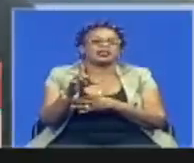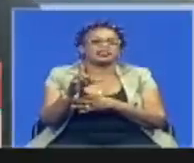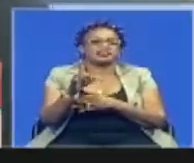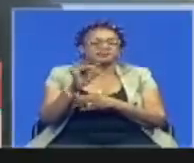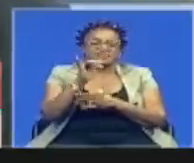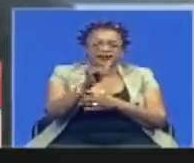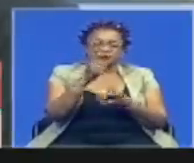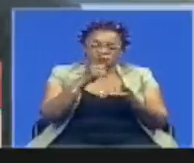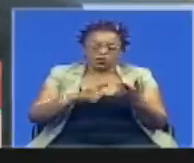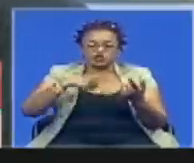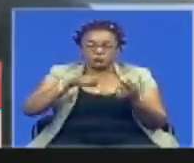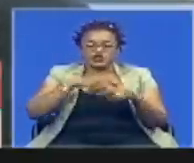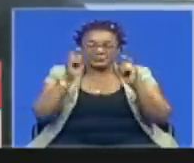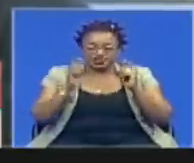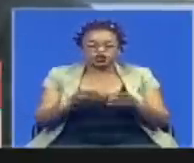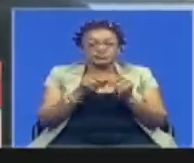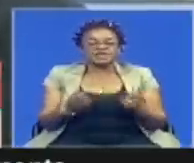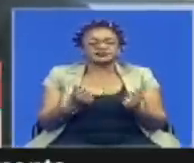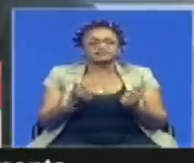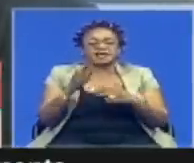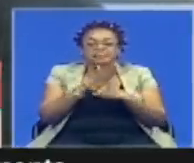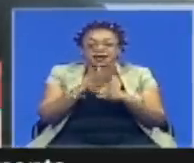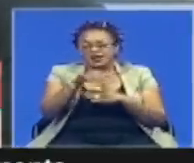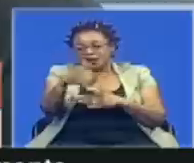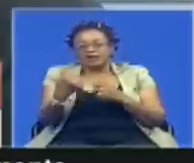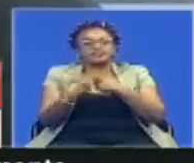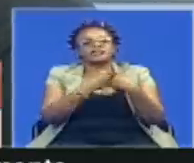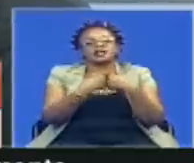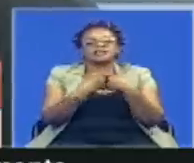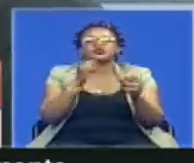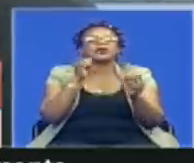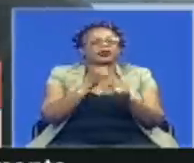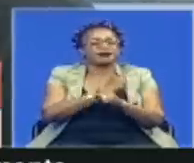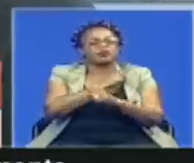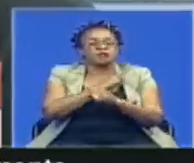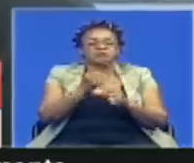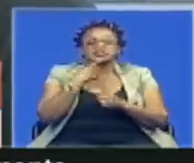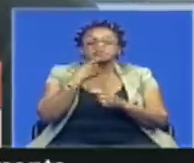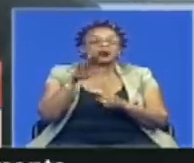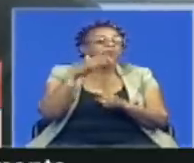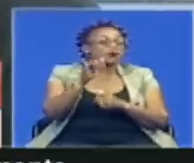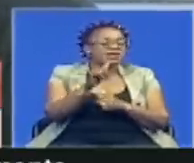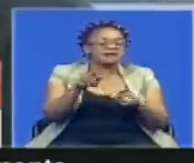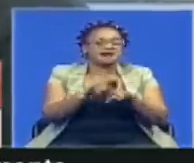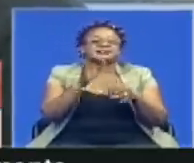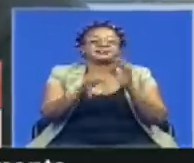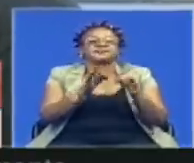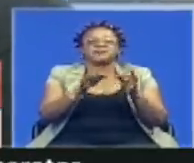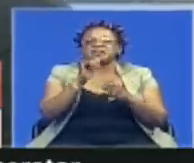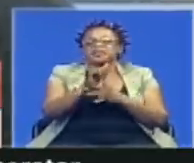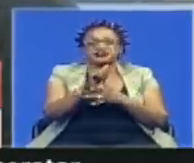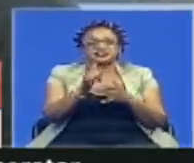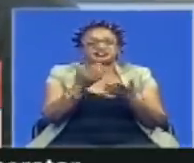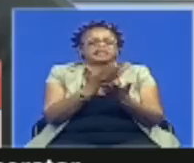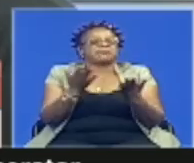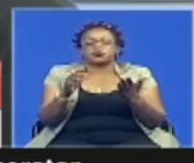that's what we also need to address, among other challenges. But we cannot just speak about it as though it is a given that we are in